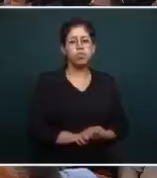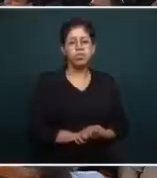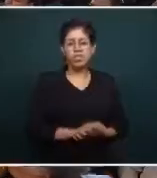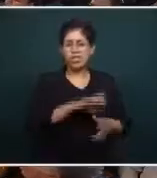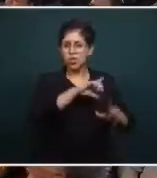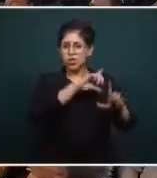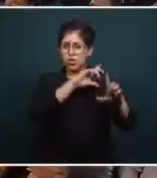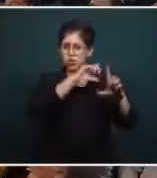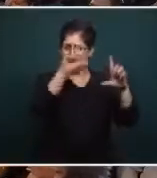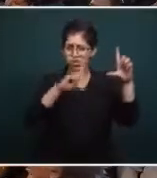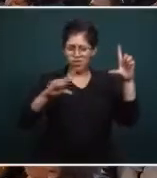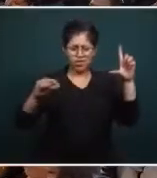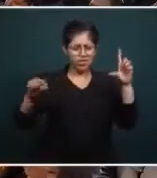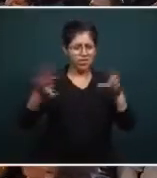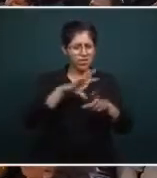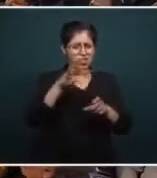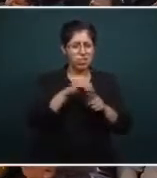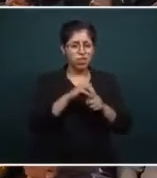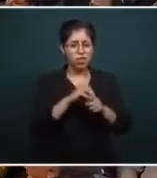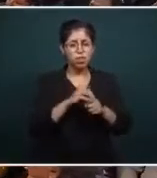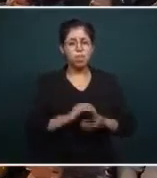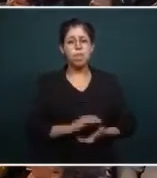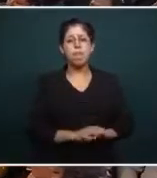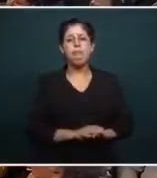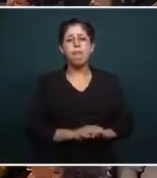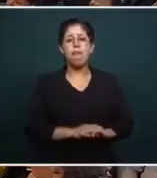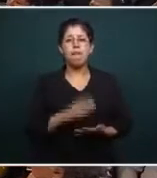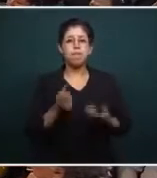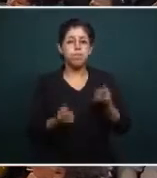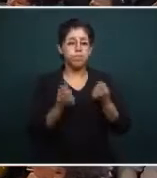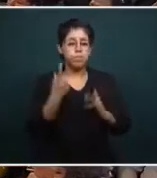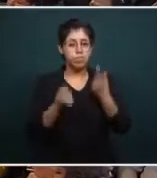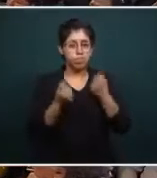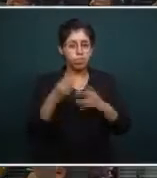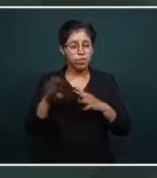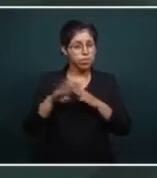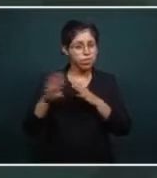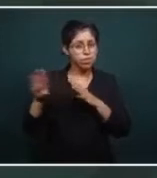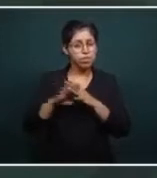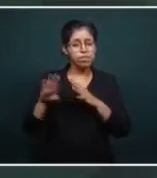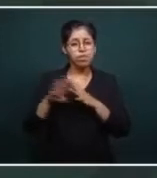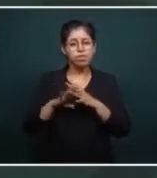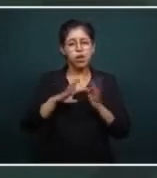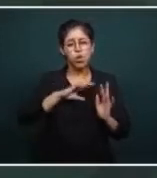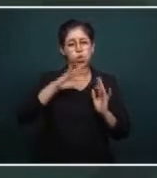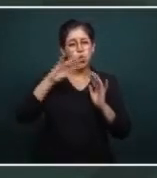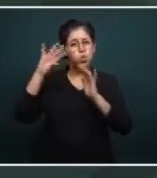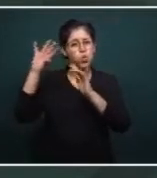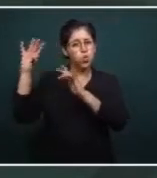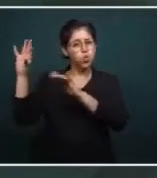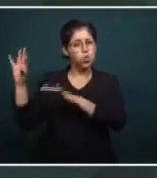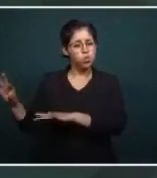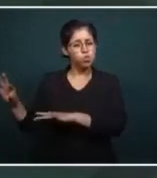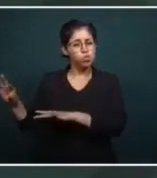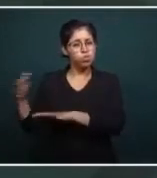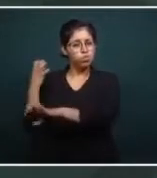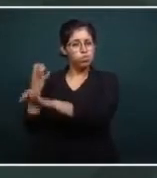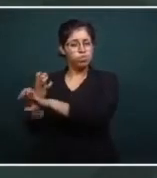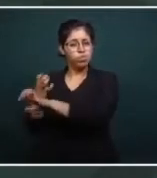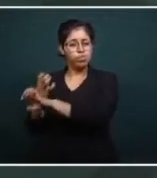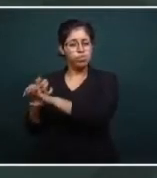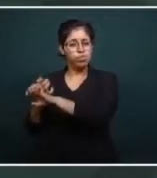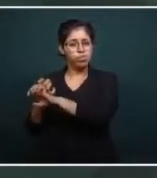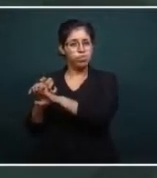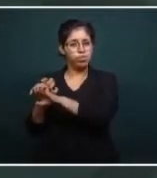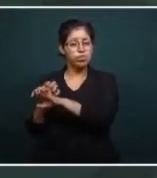from Mexico, from y all the ahora country. nuestros And now paisanos migrantes our están people, our migrants,